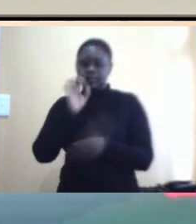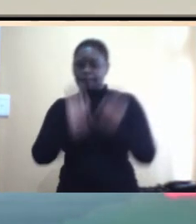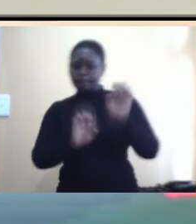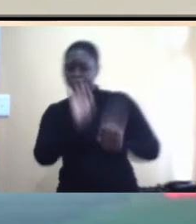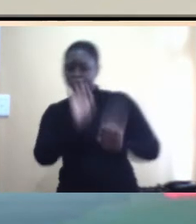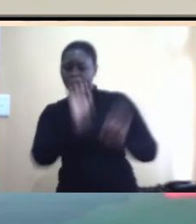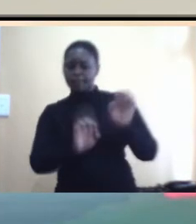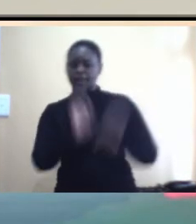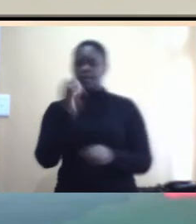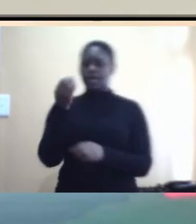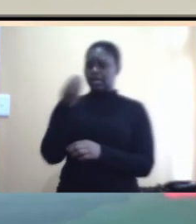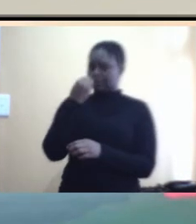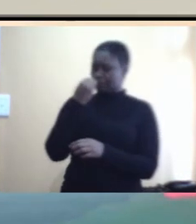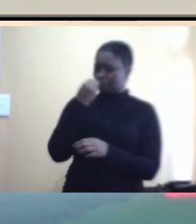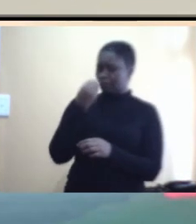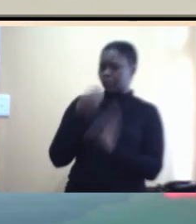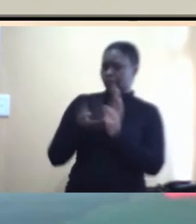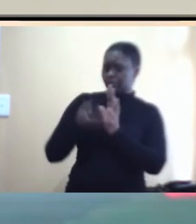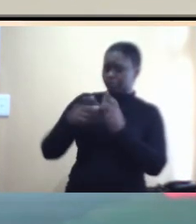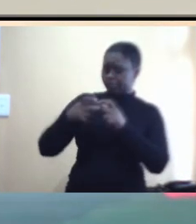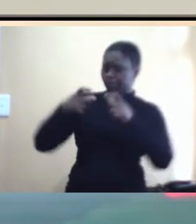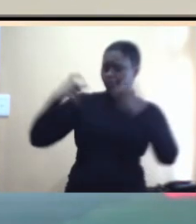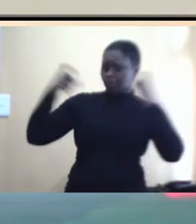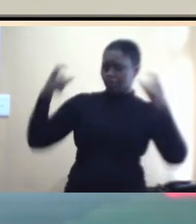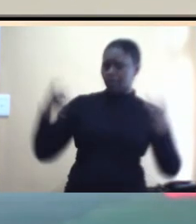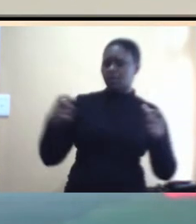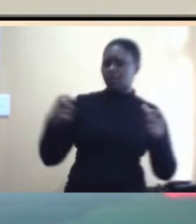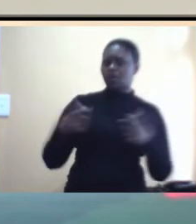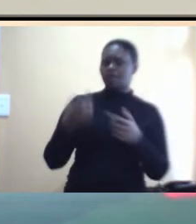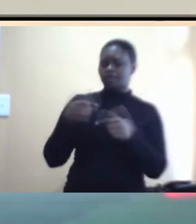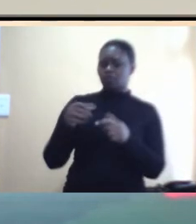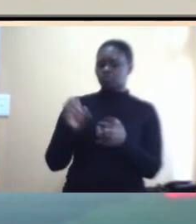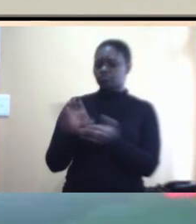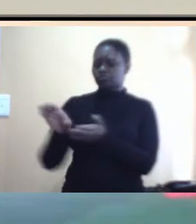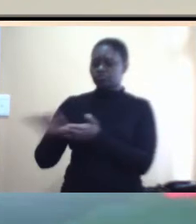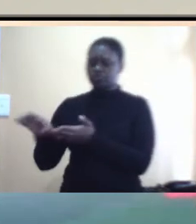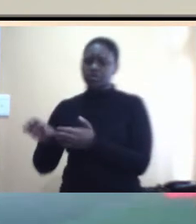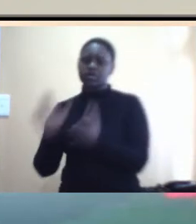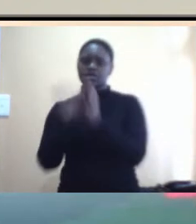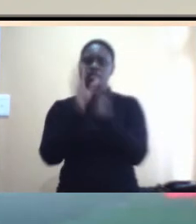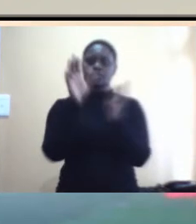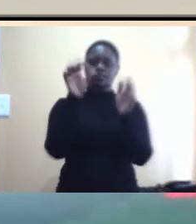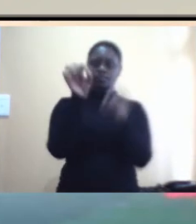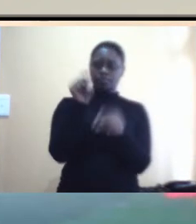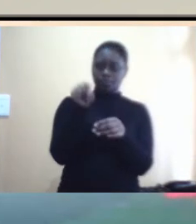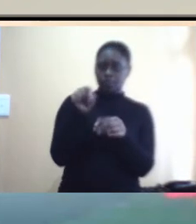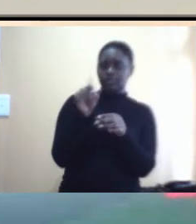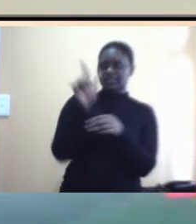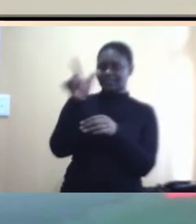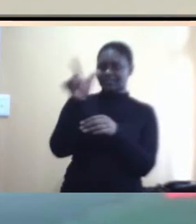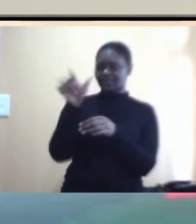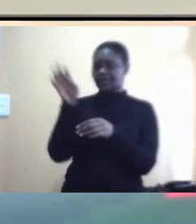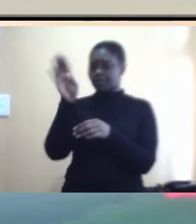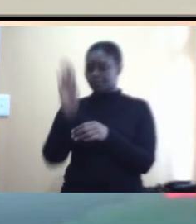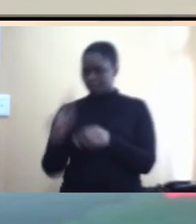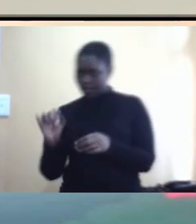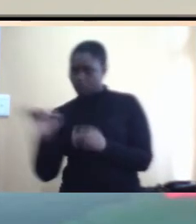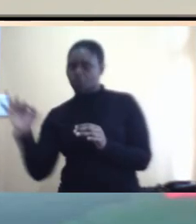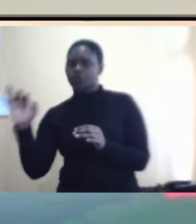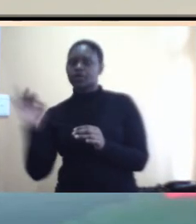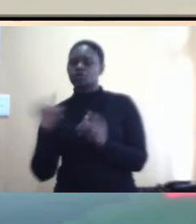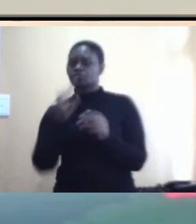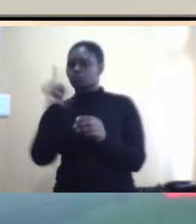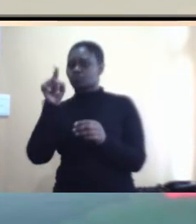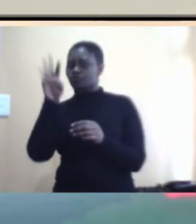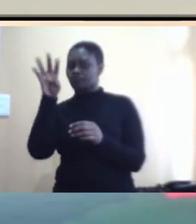food security increasing from the current allocation of 10.7 million to 40 million.